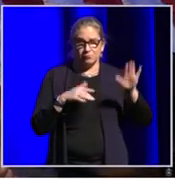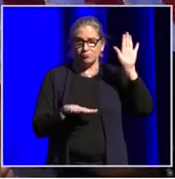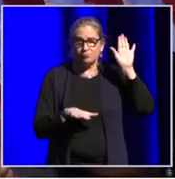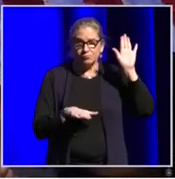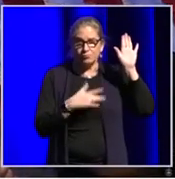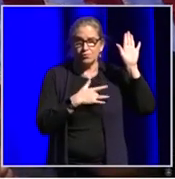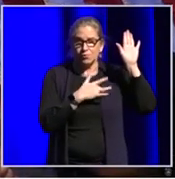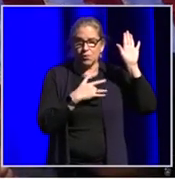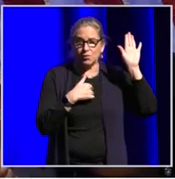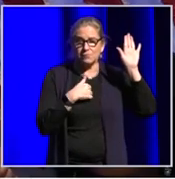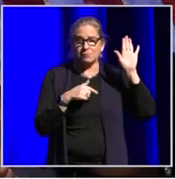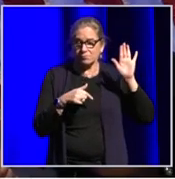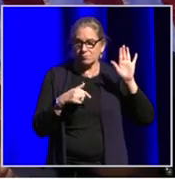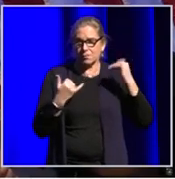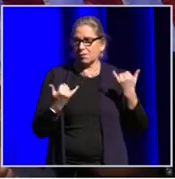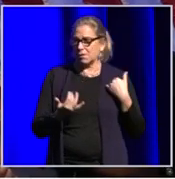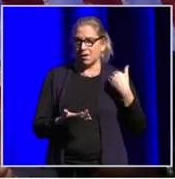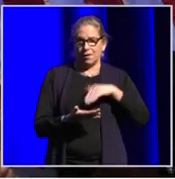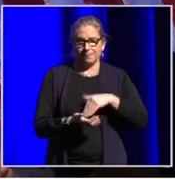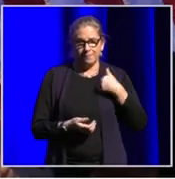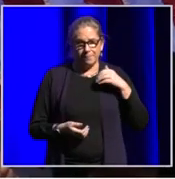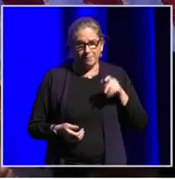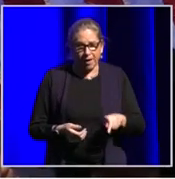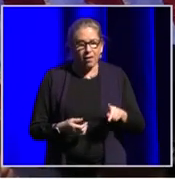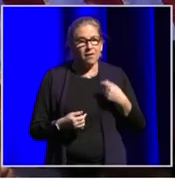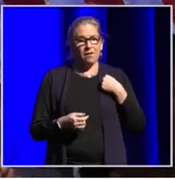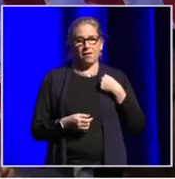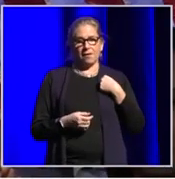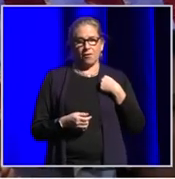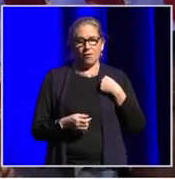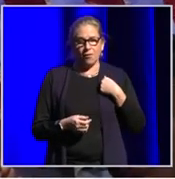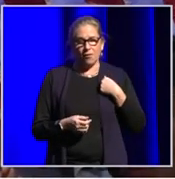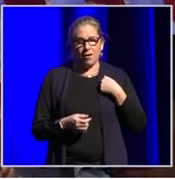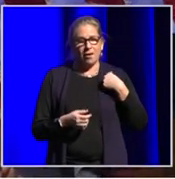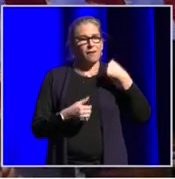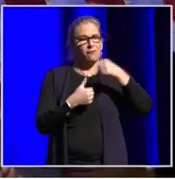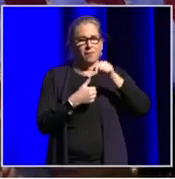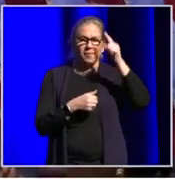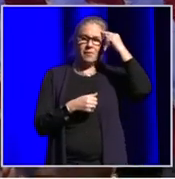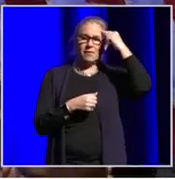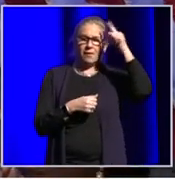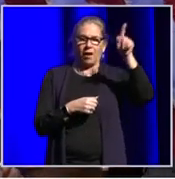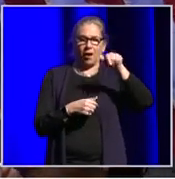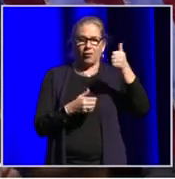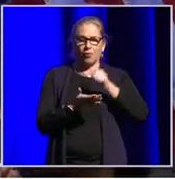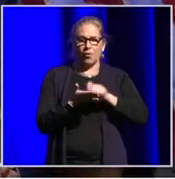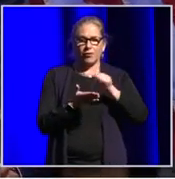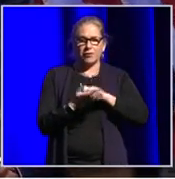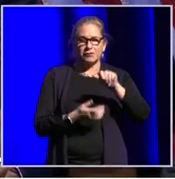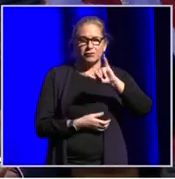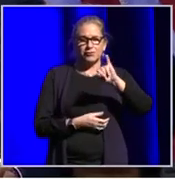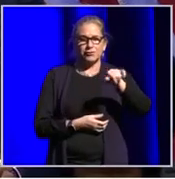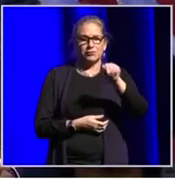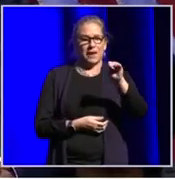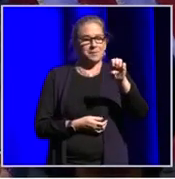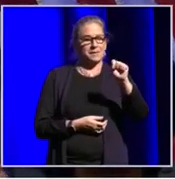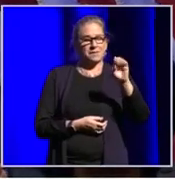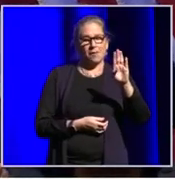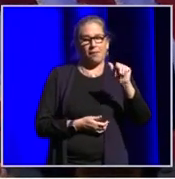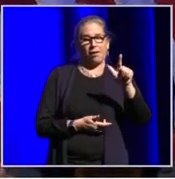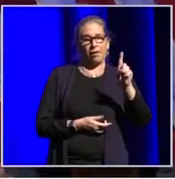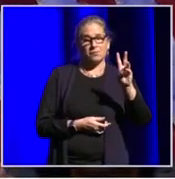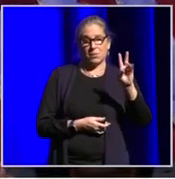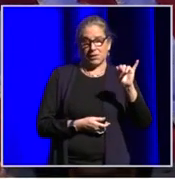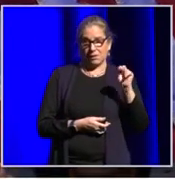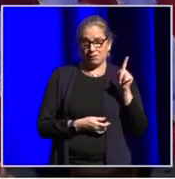literary work, this time by the brilliant James Baldwin, The Fire Next Time. One can give